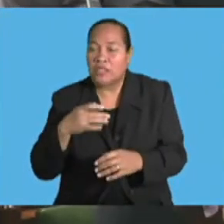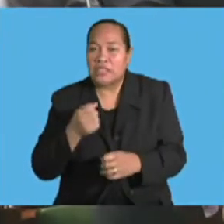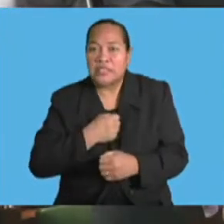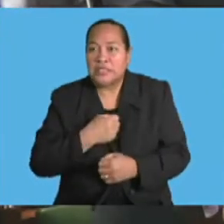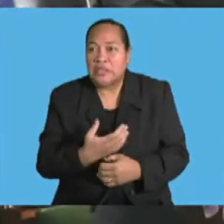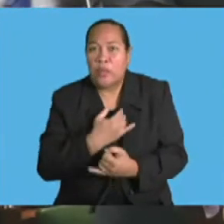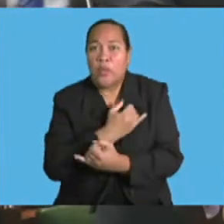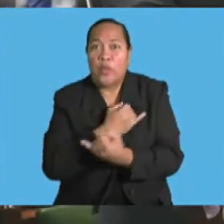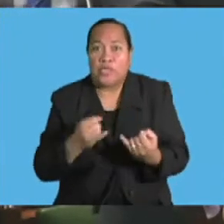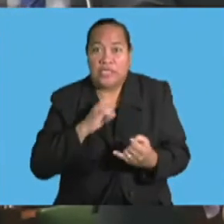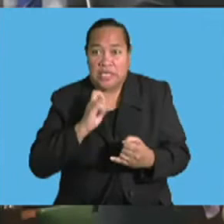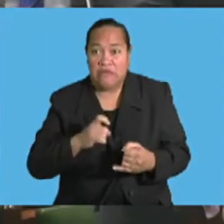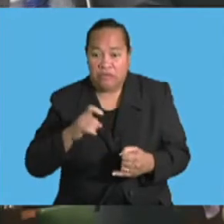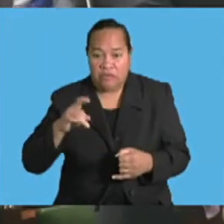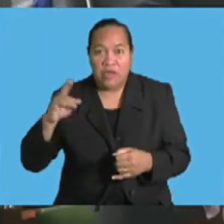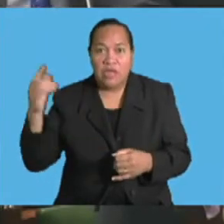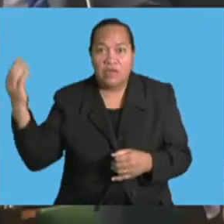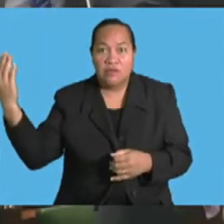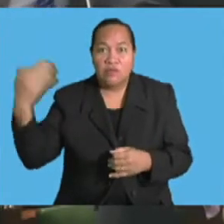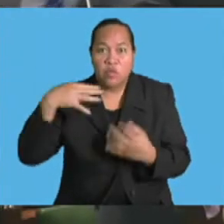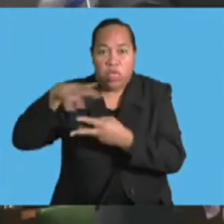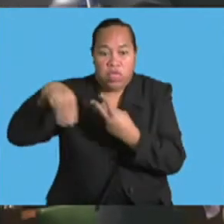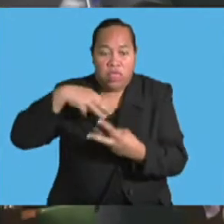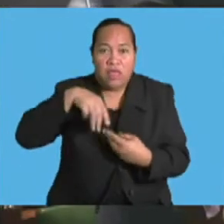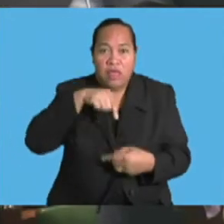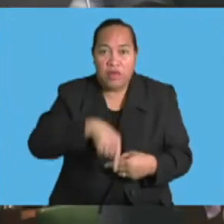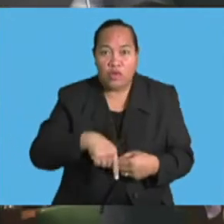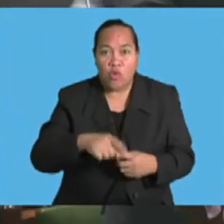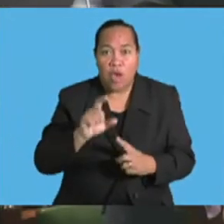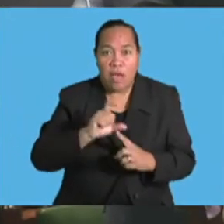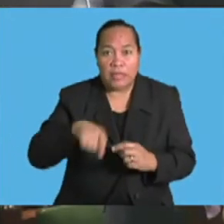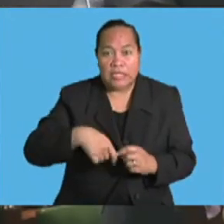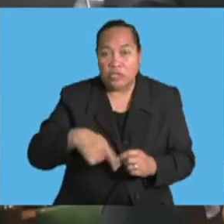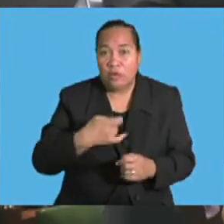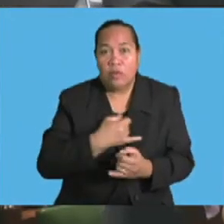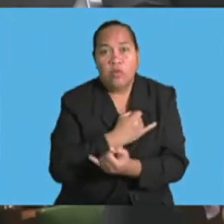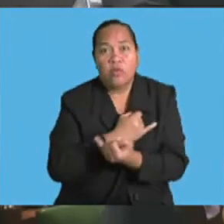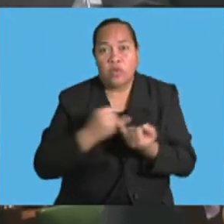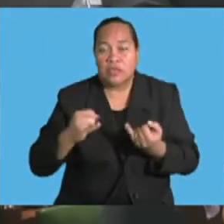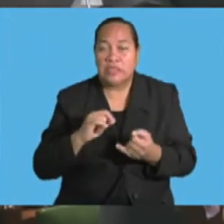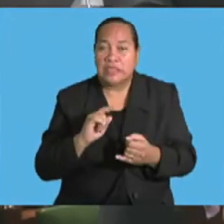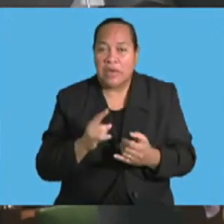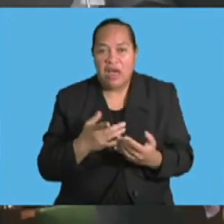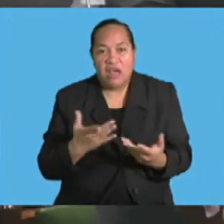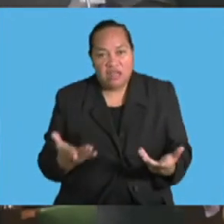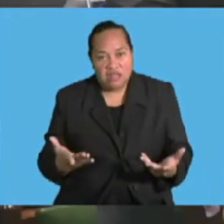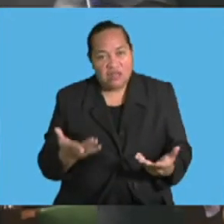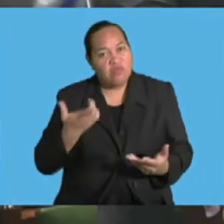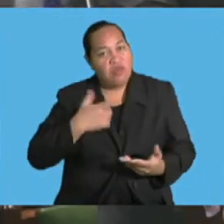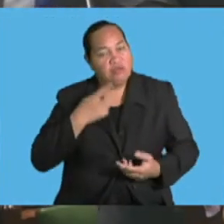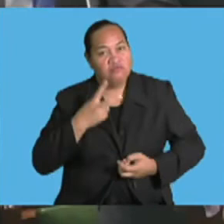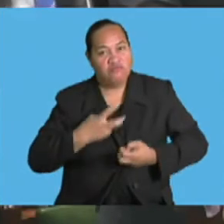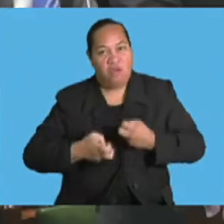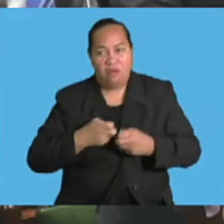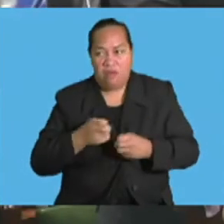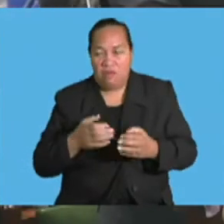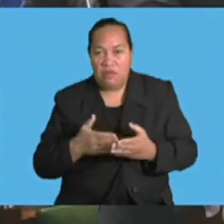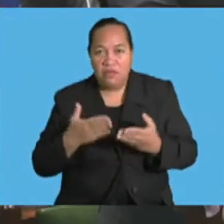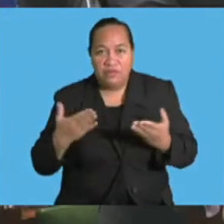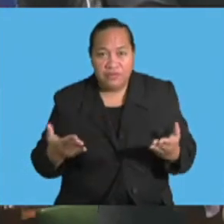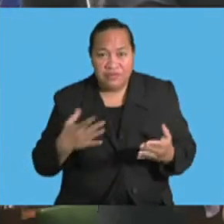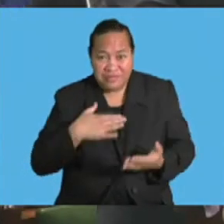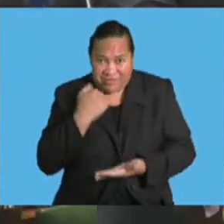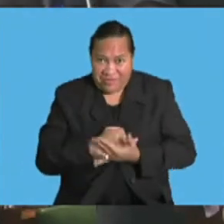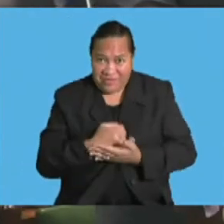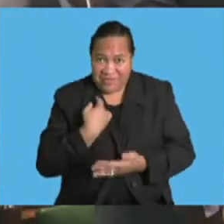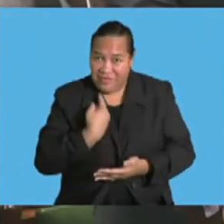and especially our capital. Mr. Speaker, sir, that is the grave situation in which we find ourselves through no fault of our